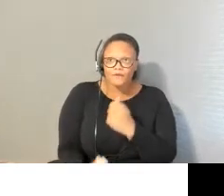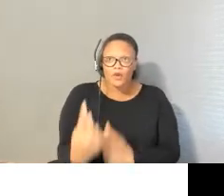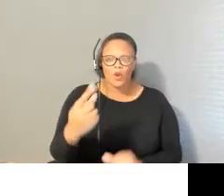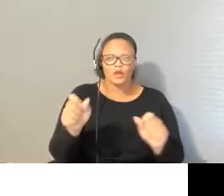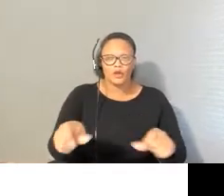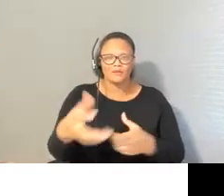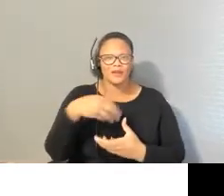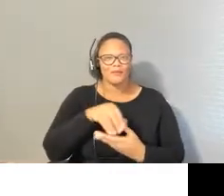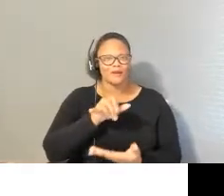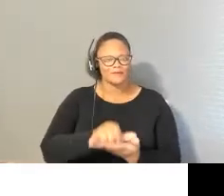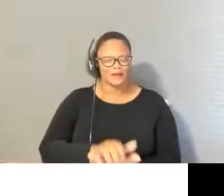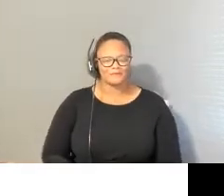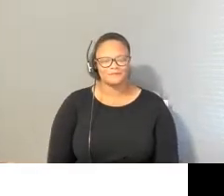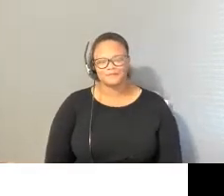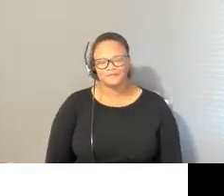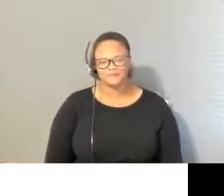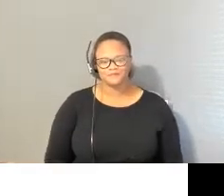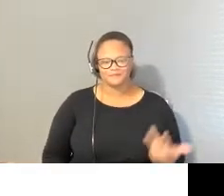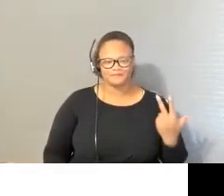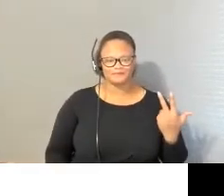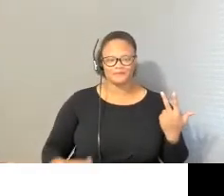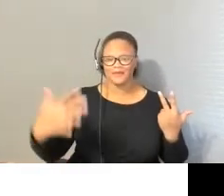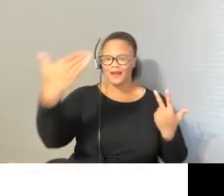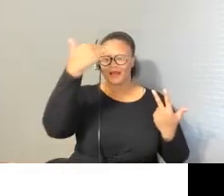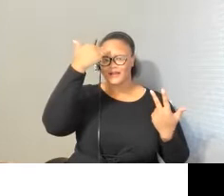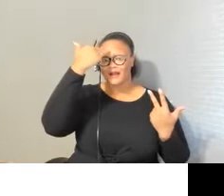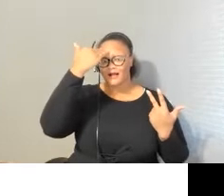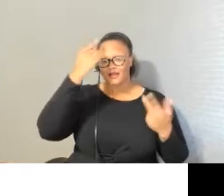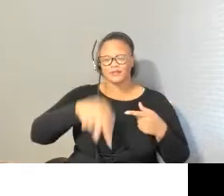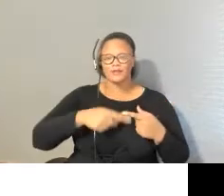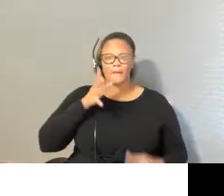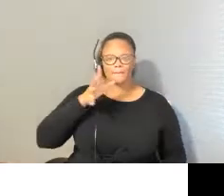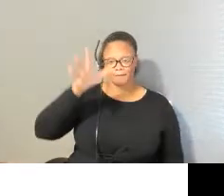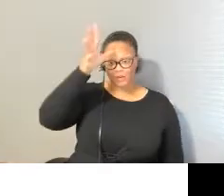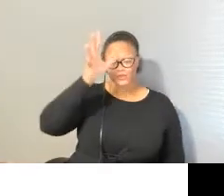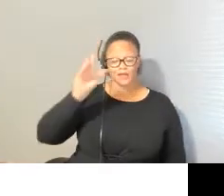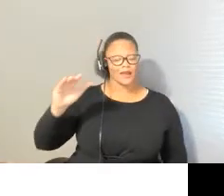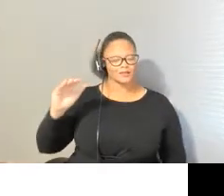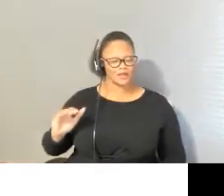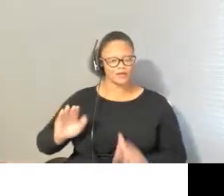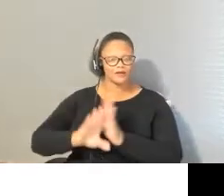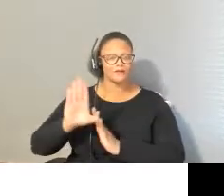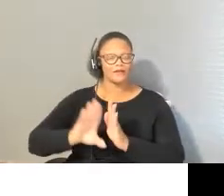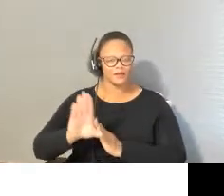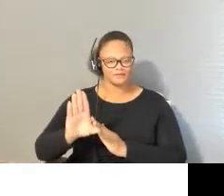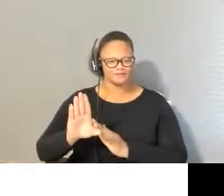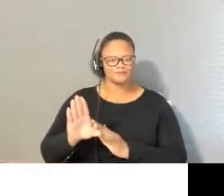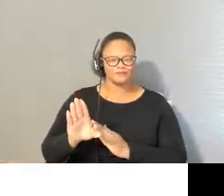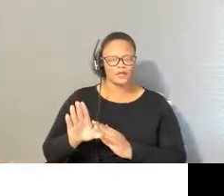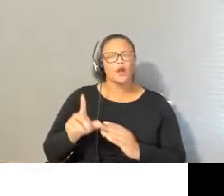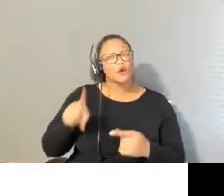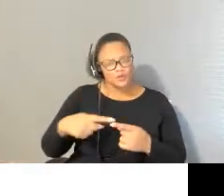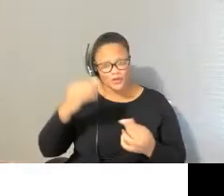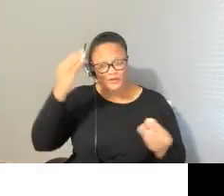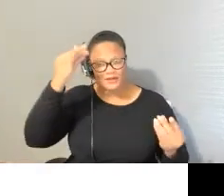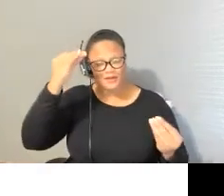Everybody. Knowledge of parenting and child development. That's another one. I call, you know, when you think about that,